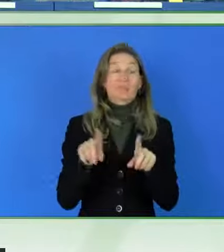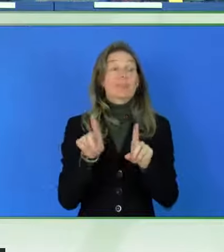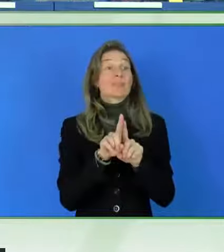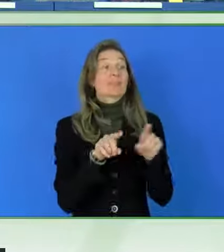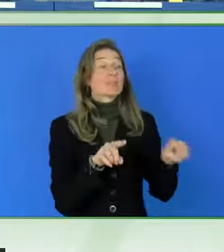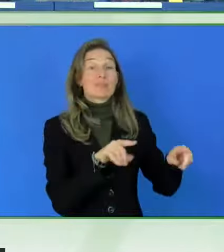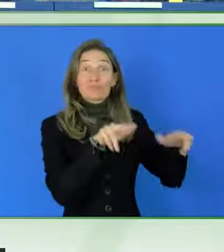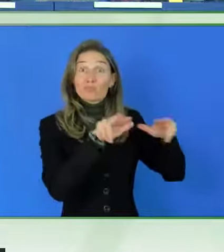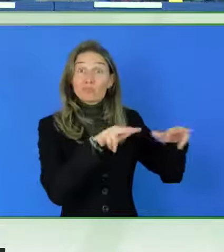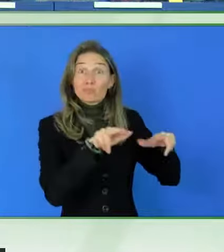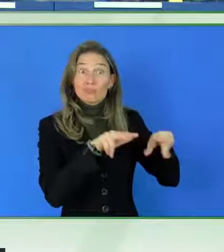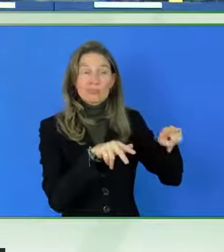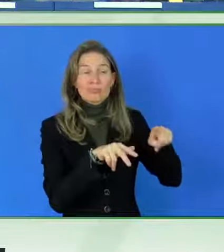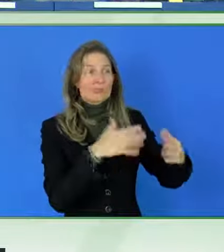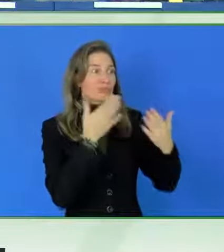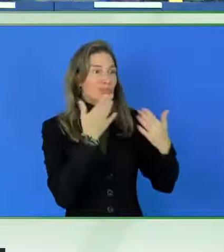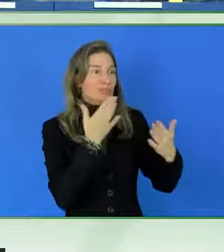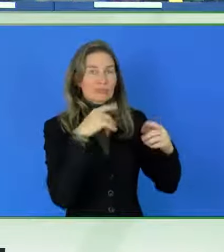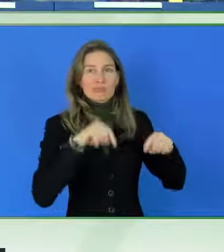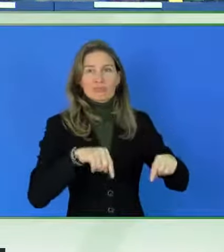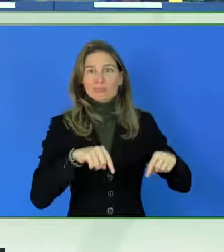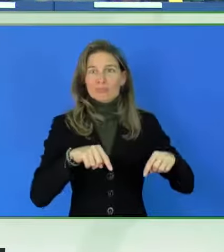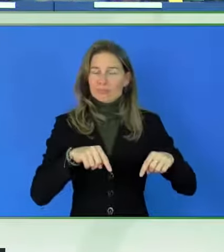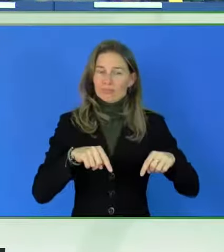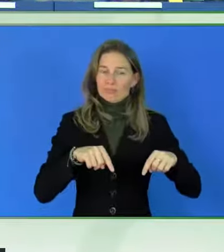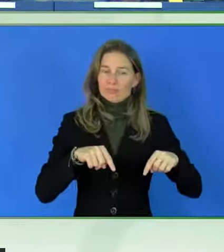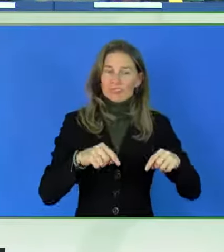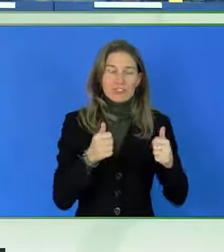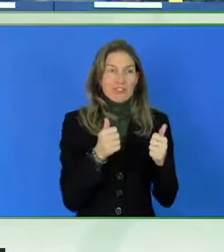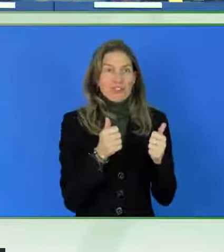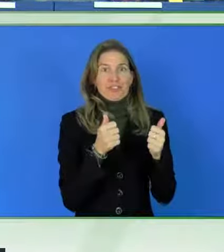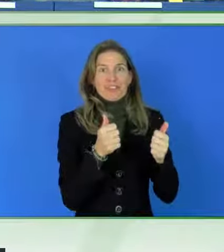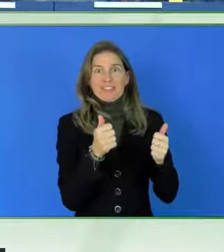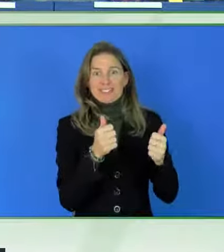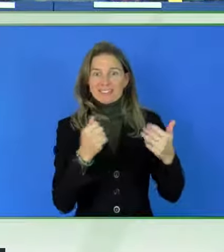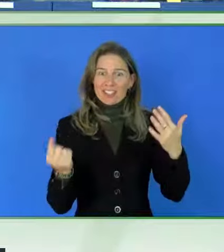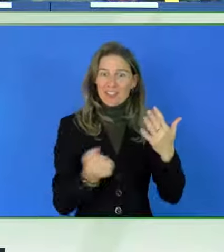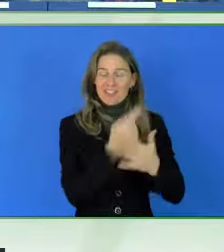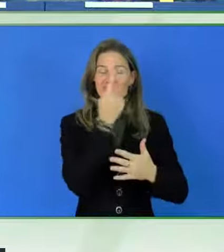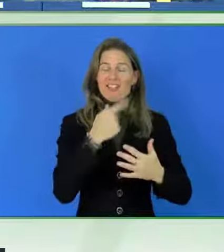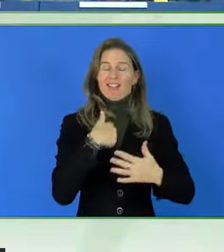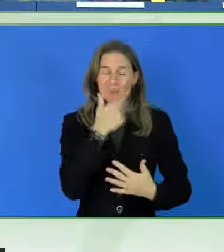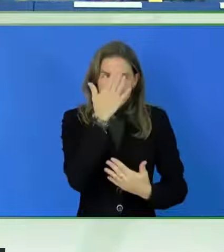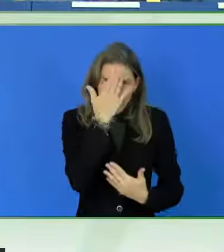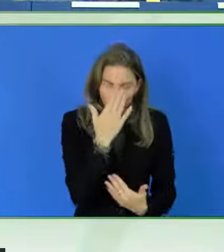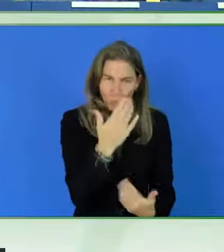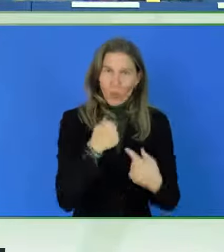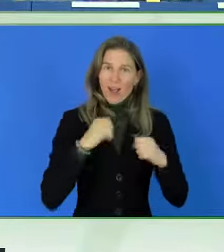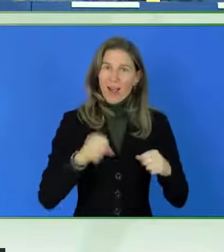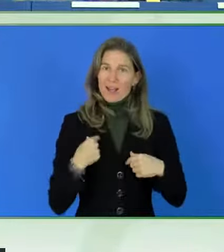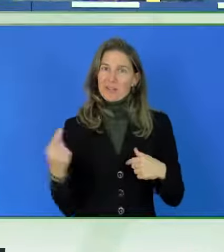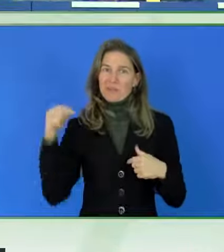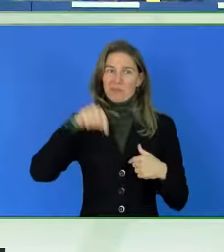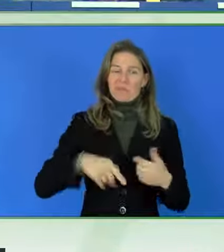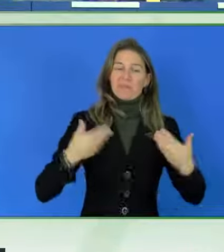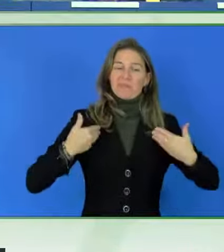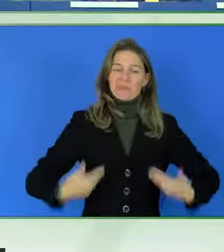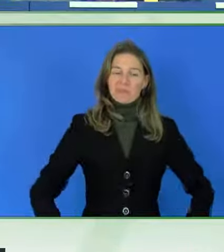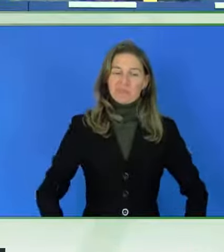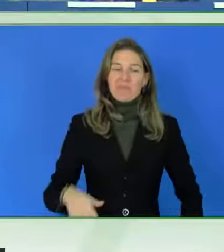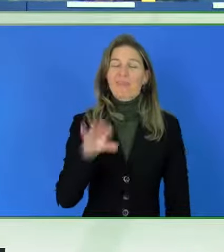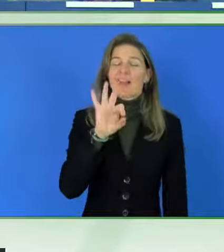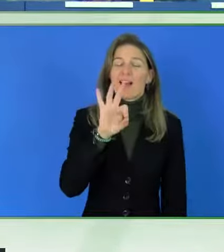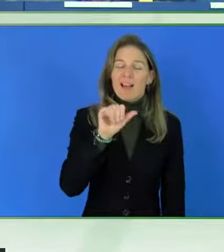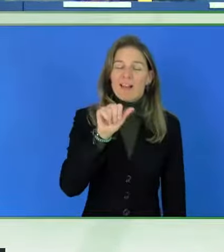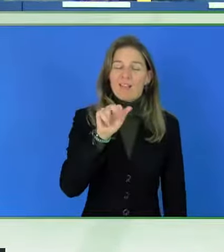event and to invite us to participate in them. My name is Faustino Cuadrado. I am the CEO